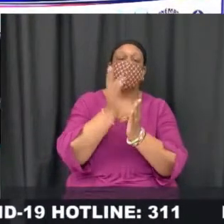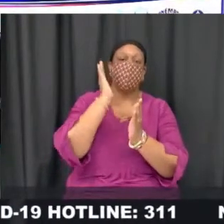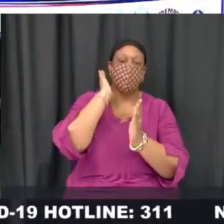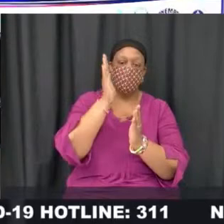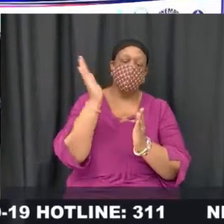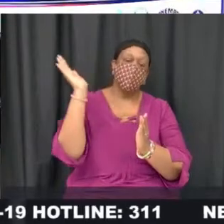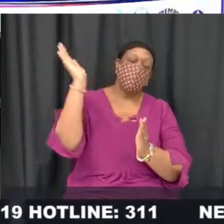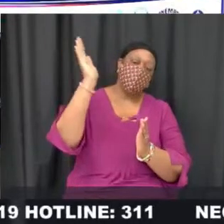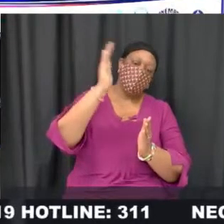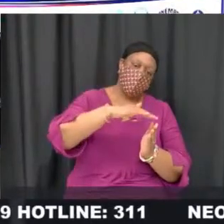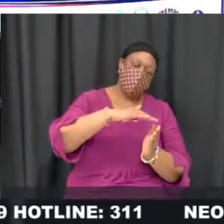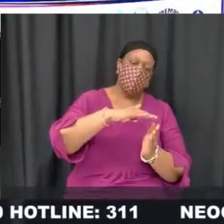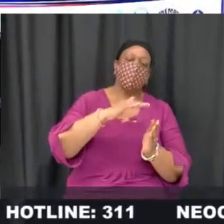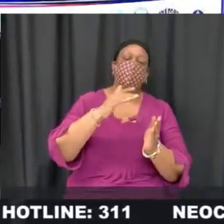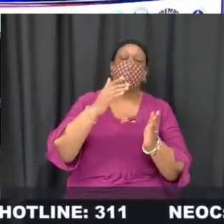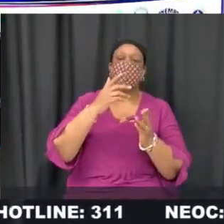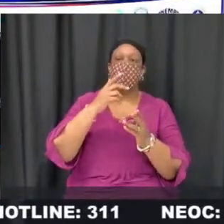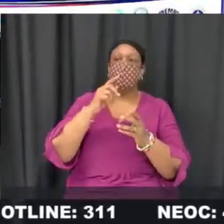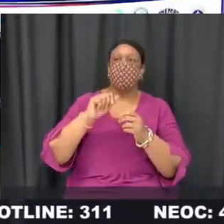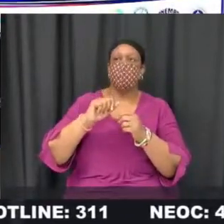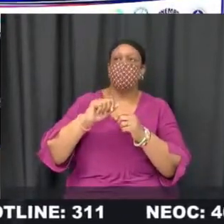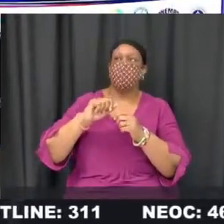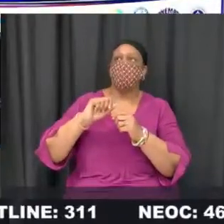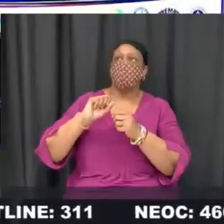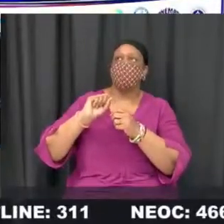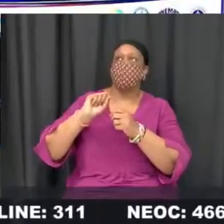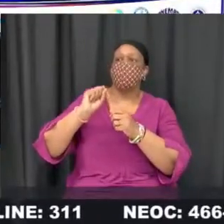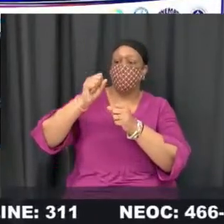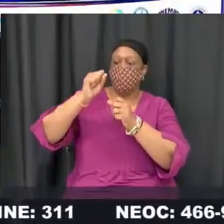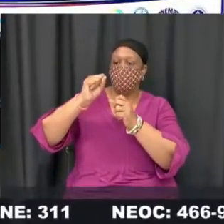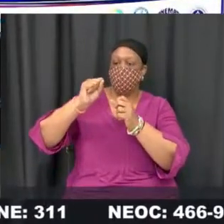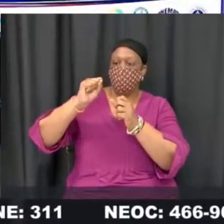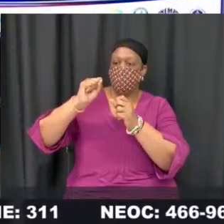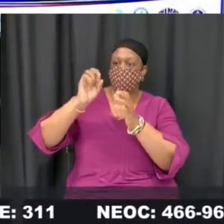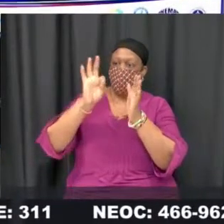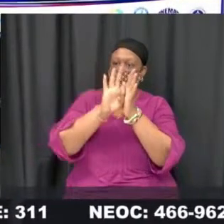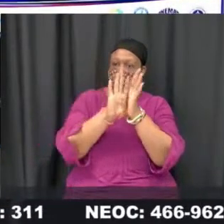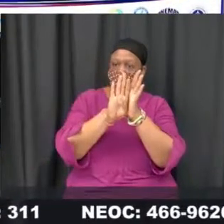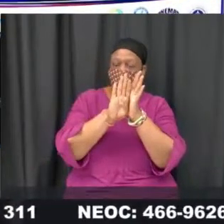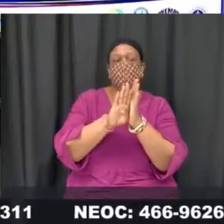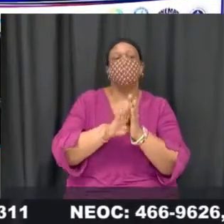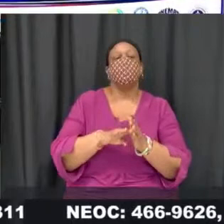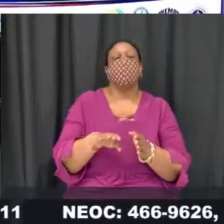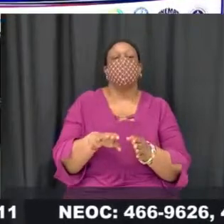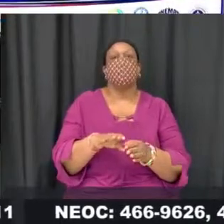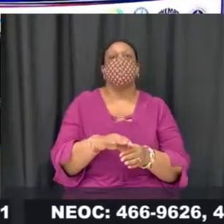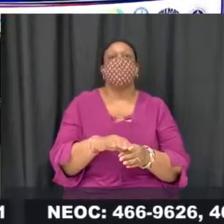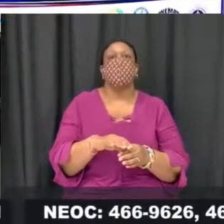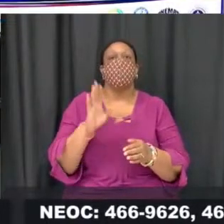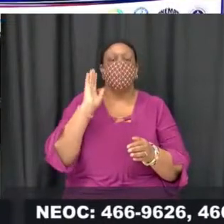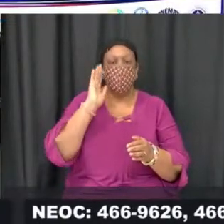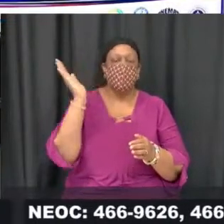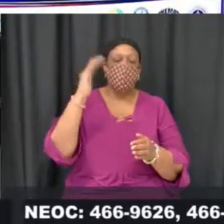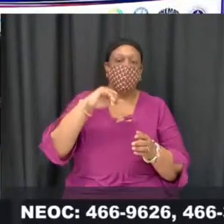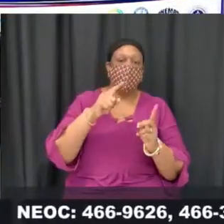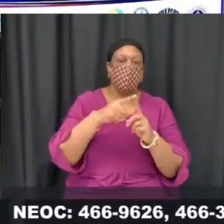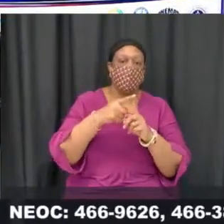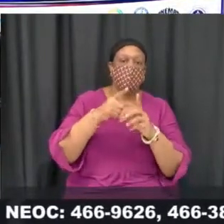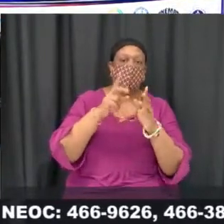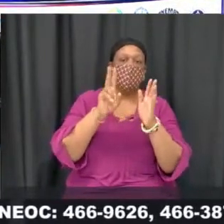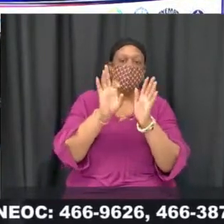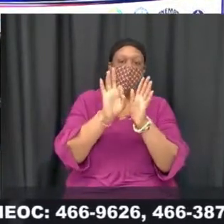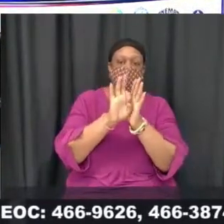be participating in this exercise to ensure that they have cleared all the necessary protocols and